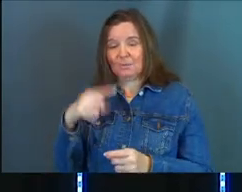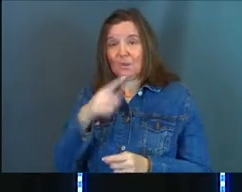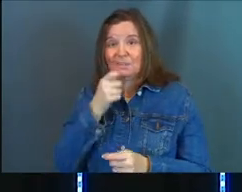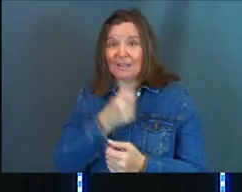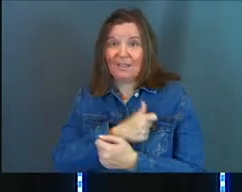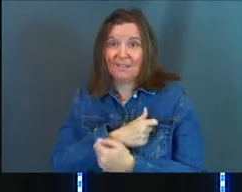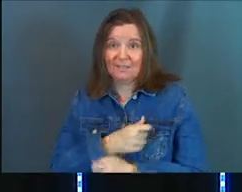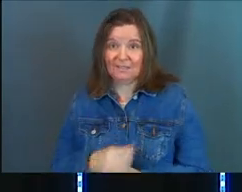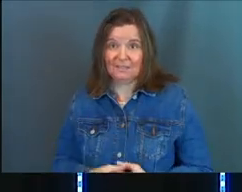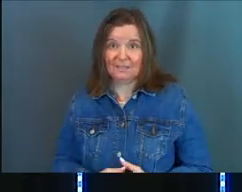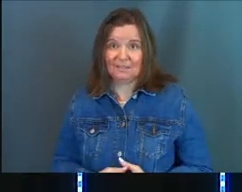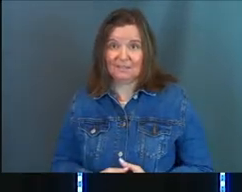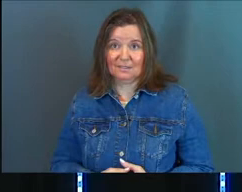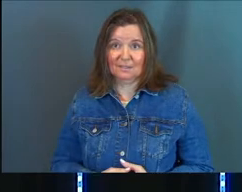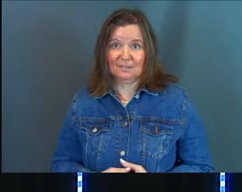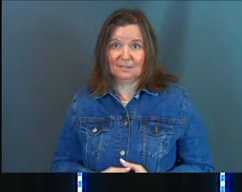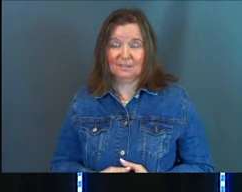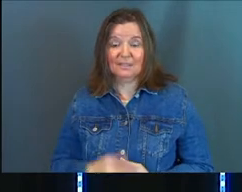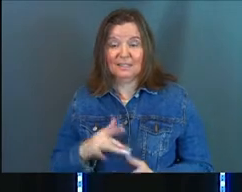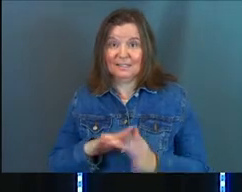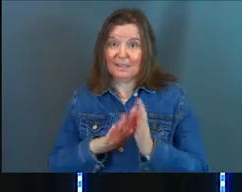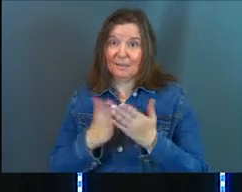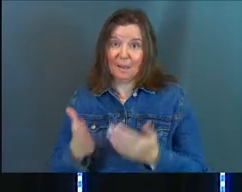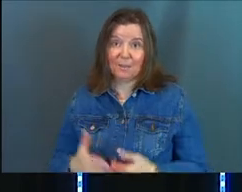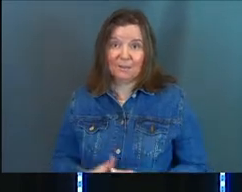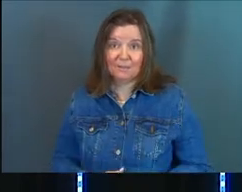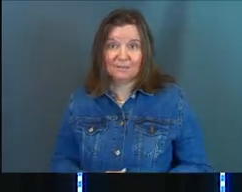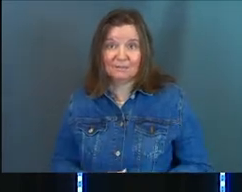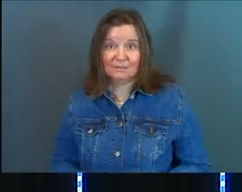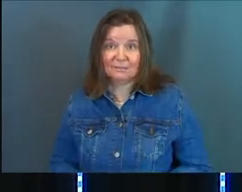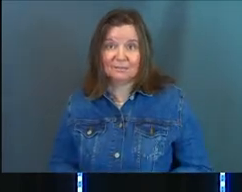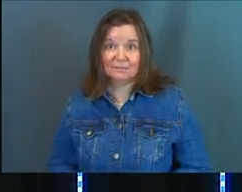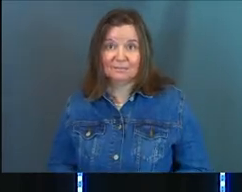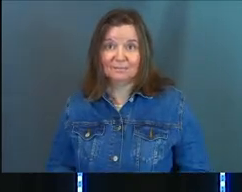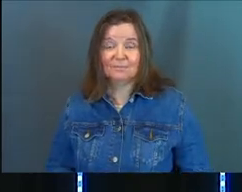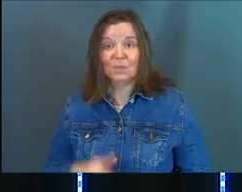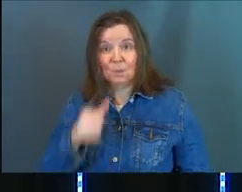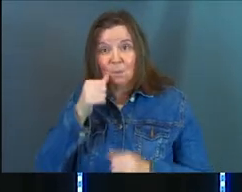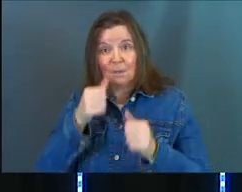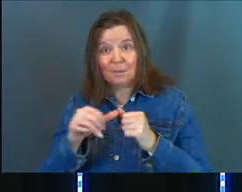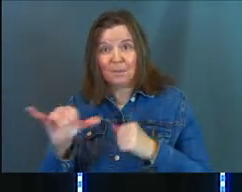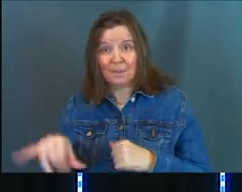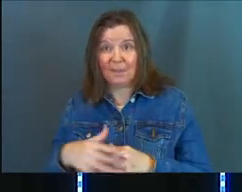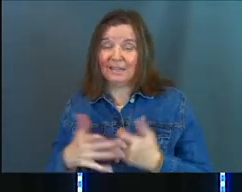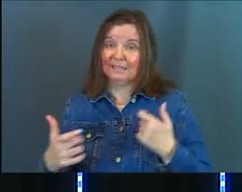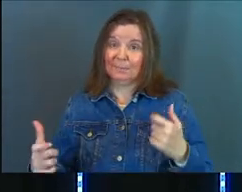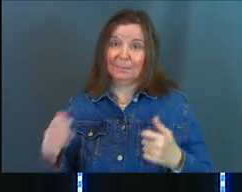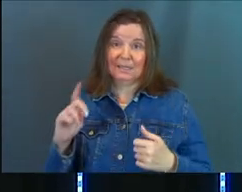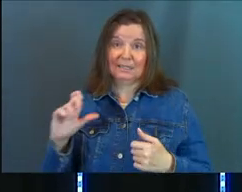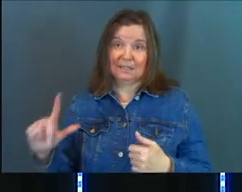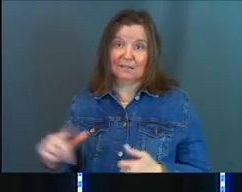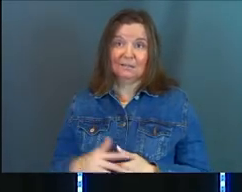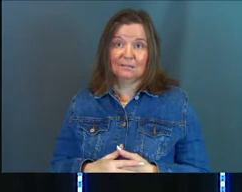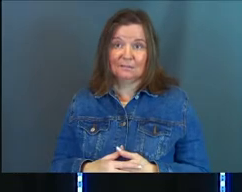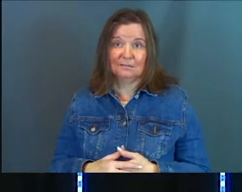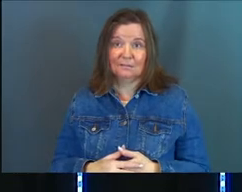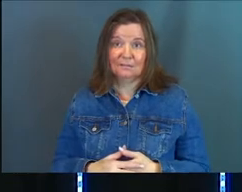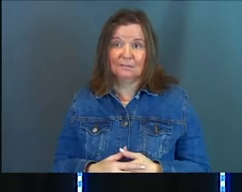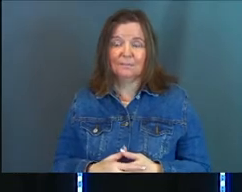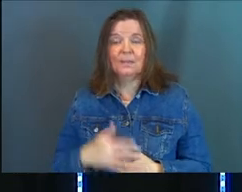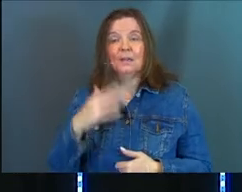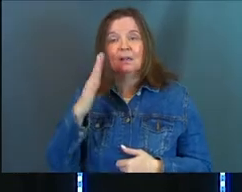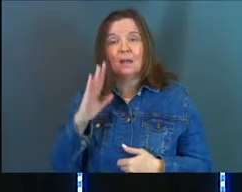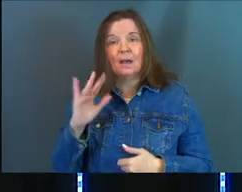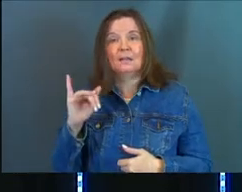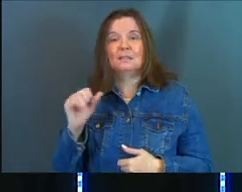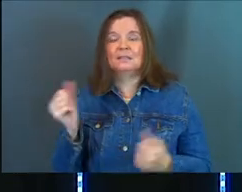those he loves. That's in the Bible. Remember that. It's a big deal.